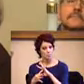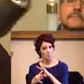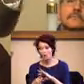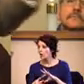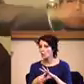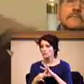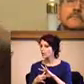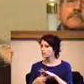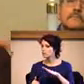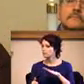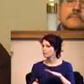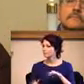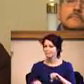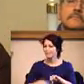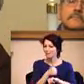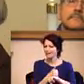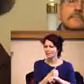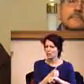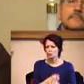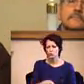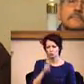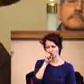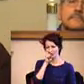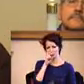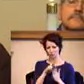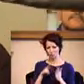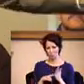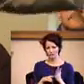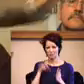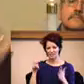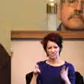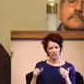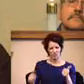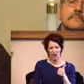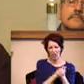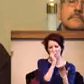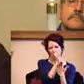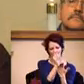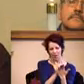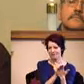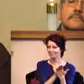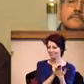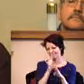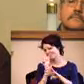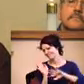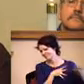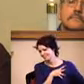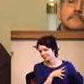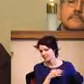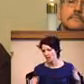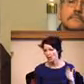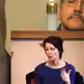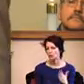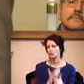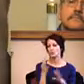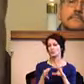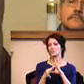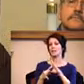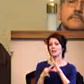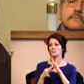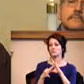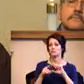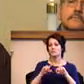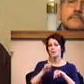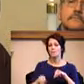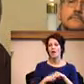relationship based on Dogma indeed they were trying to trying to reject Dogma but it was a new relationship that was based on the